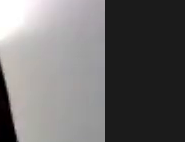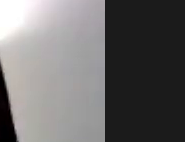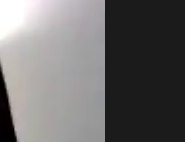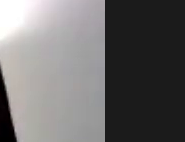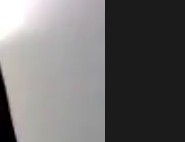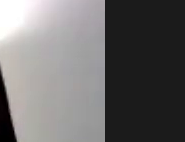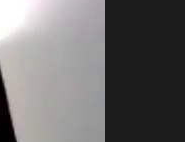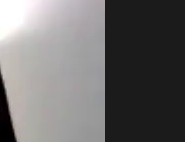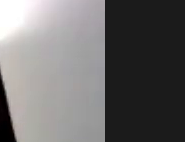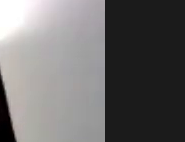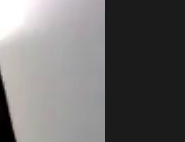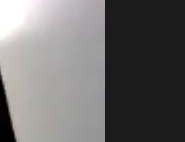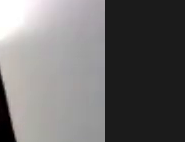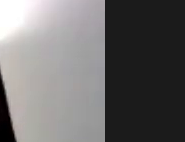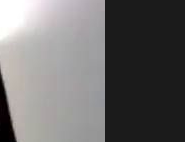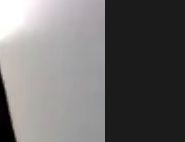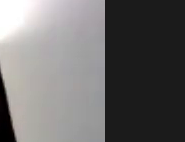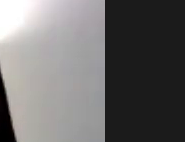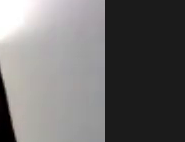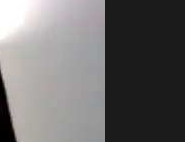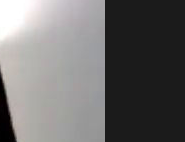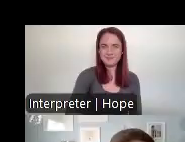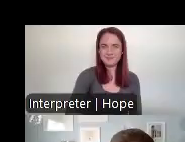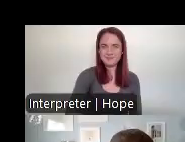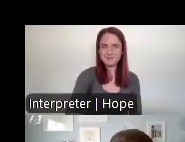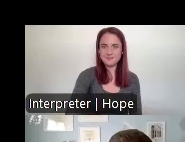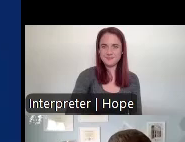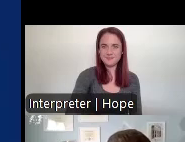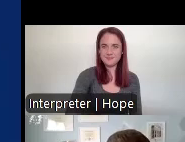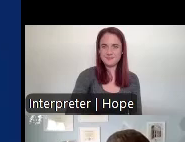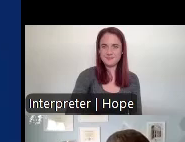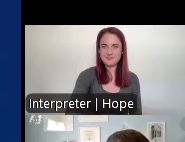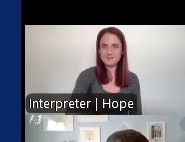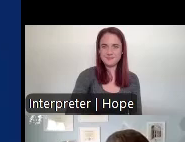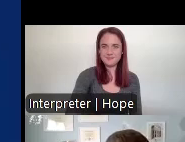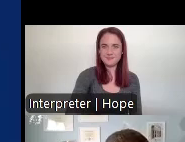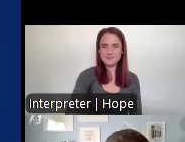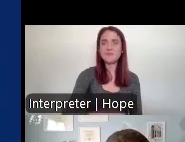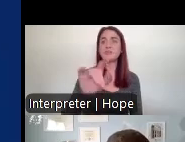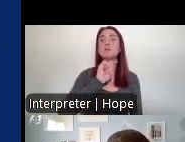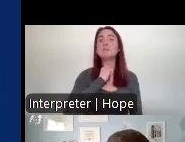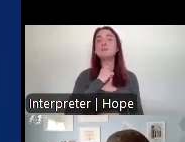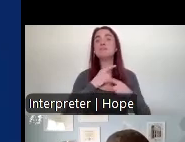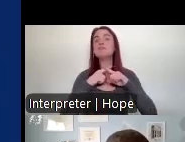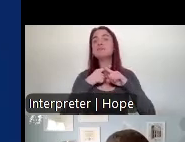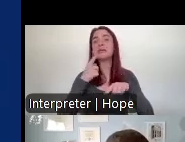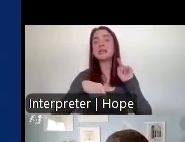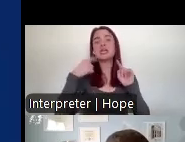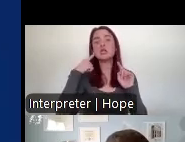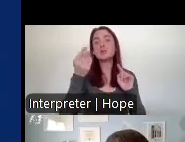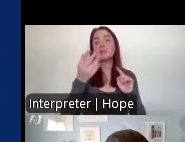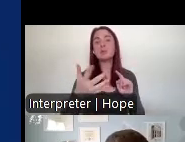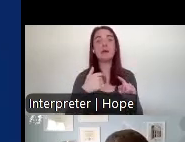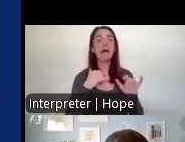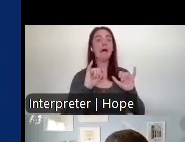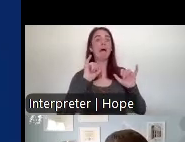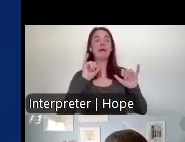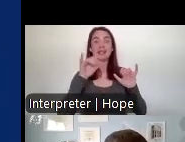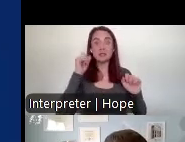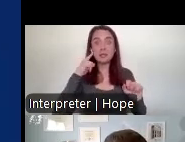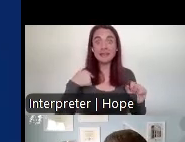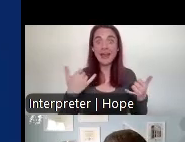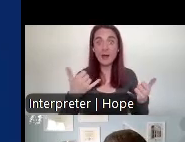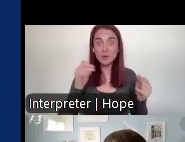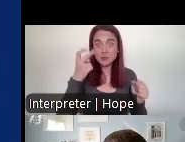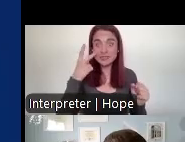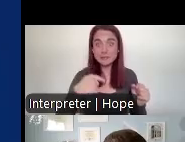Oh, Wendy, you're muted. All right. Now, can you hear me and